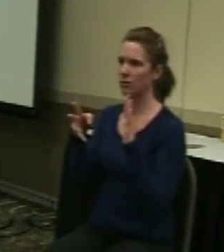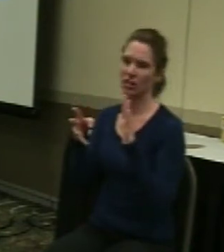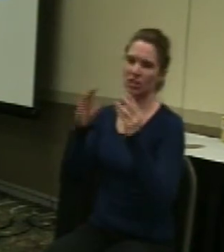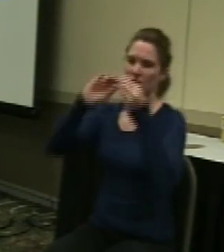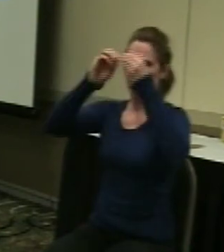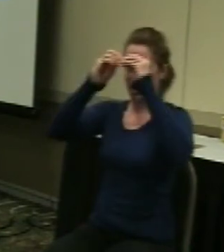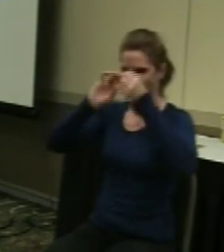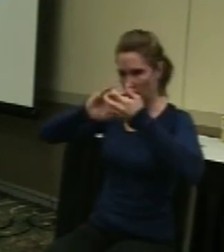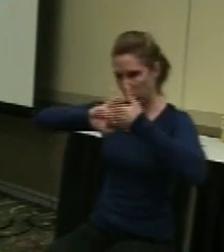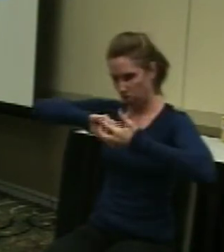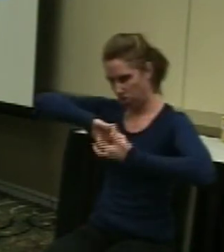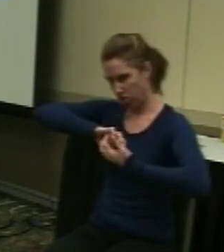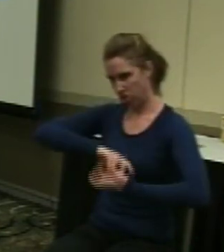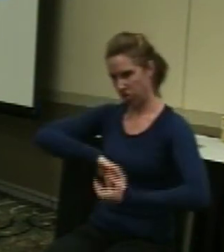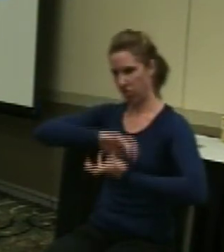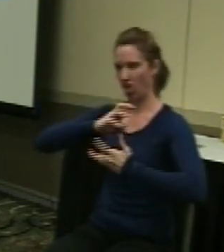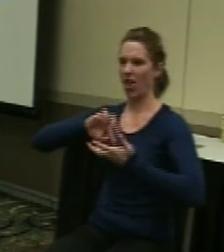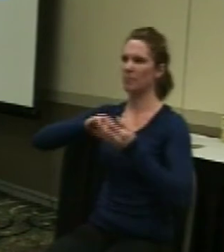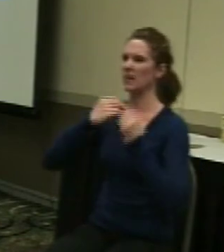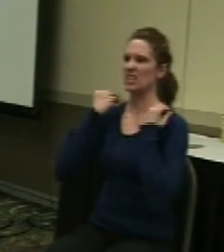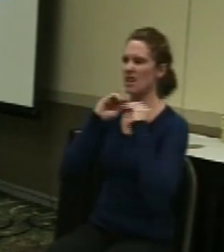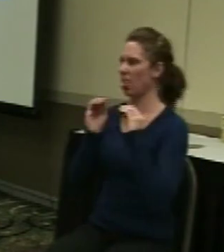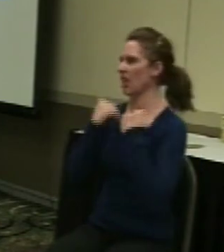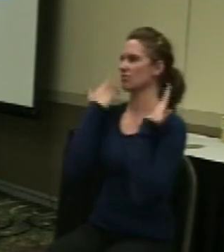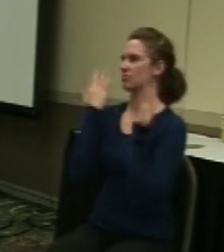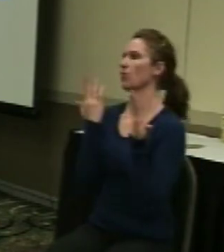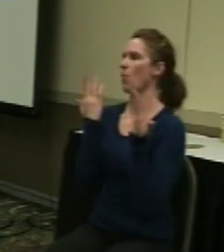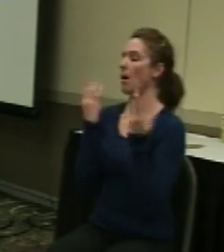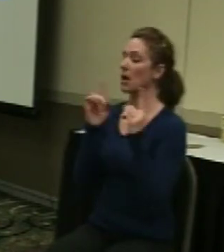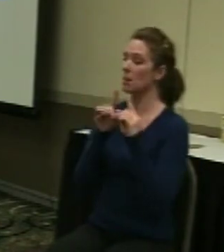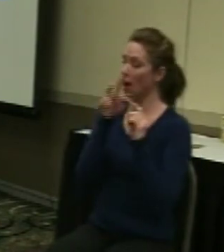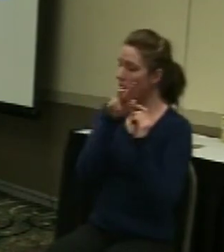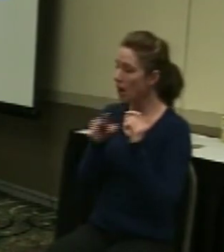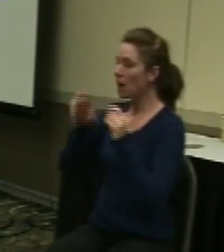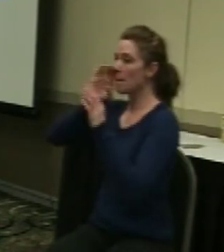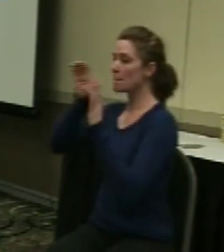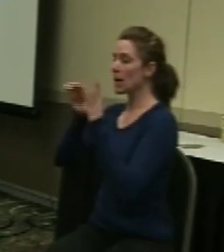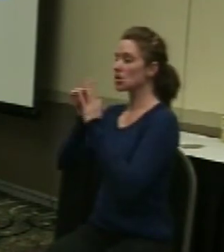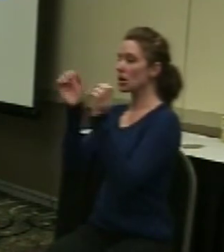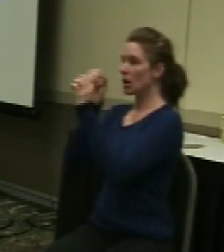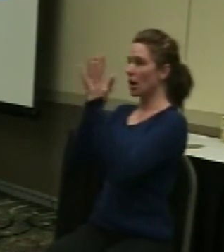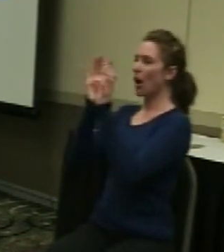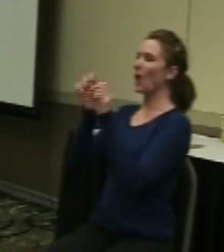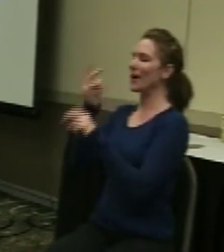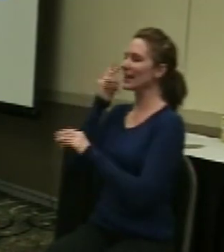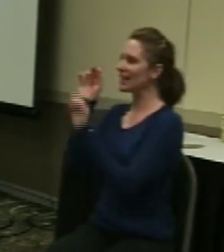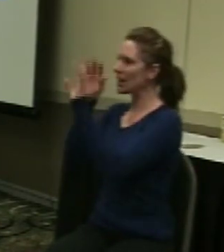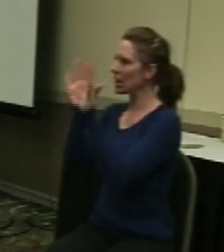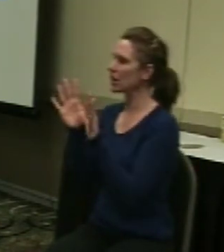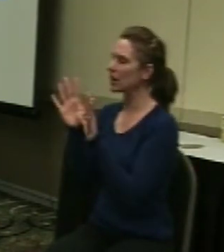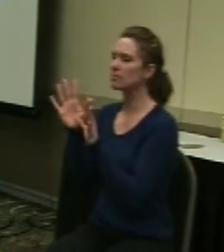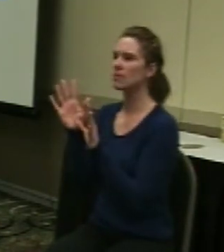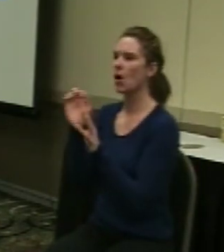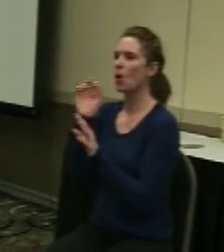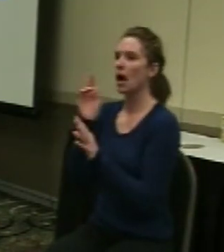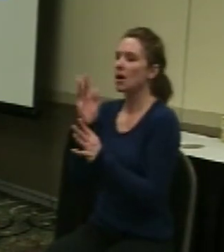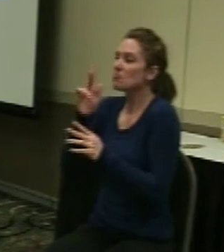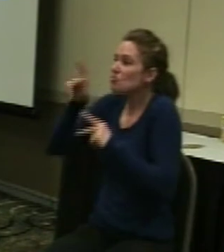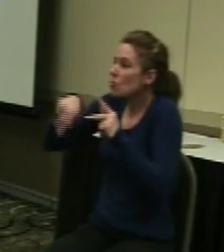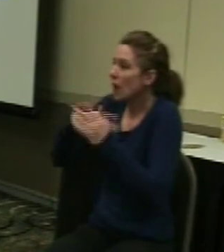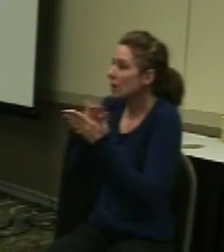of numerical representations? You can imagine this. Tell me the kinds of behaviors you can imagine graphing like that. Tell me the kinds of things. Obviously, in this